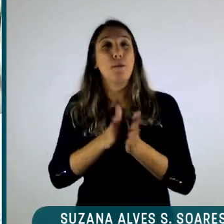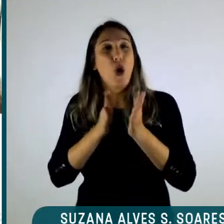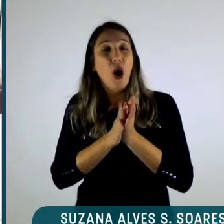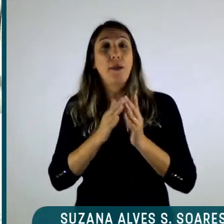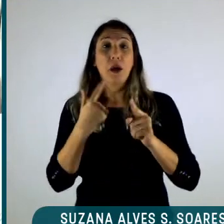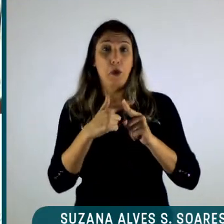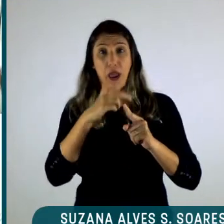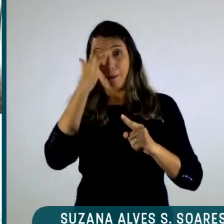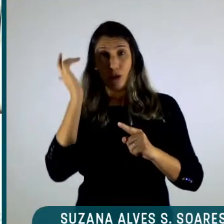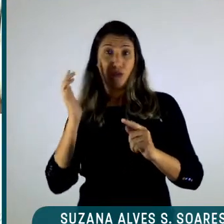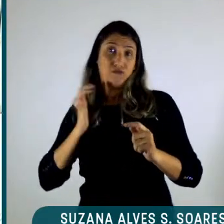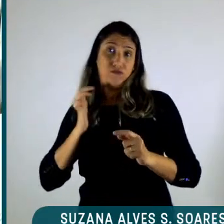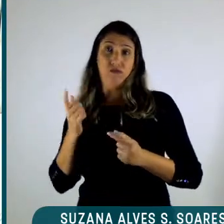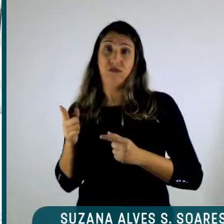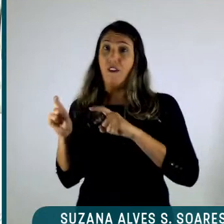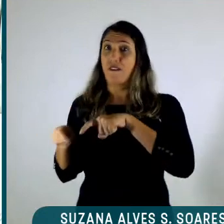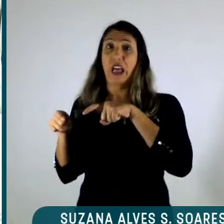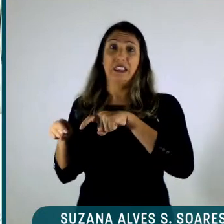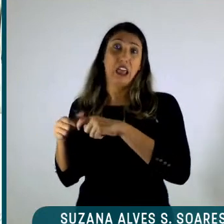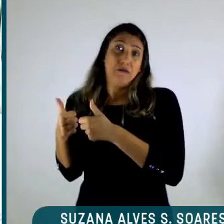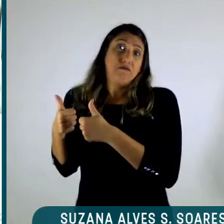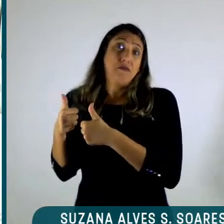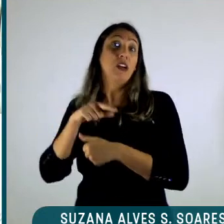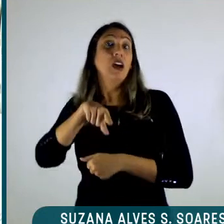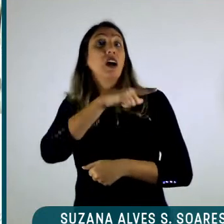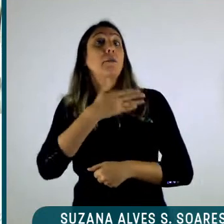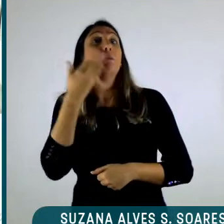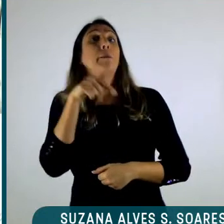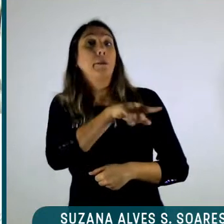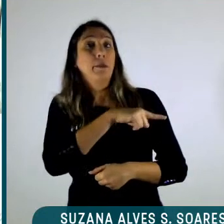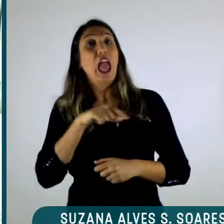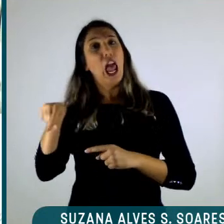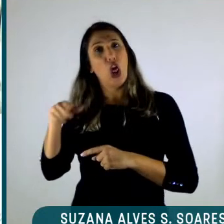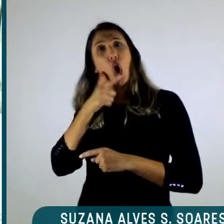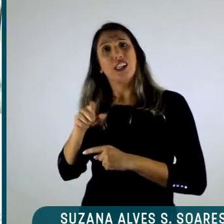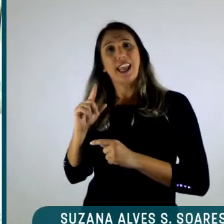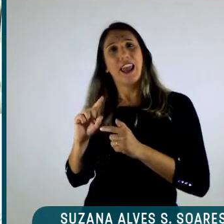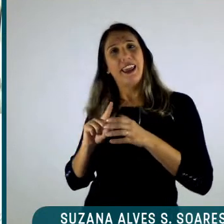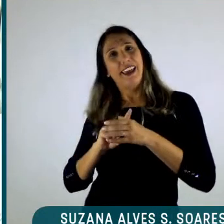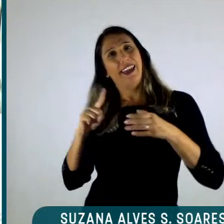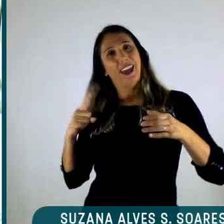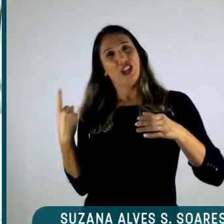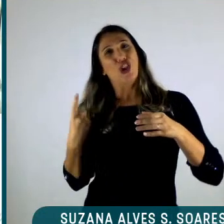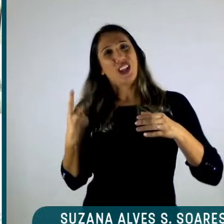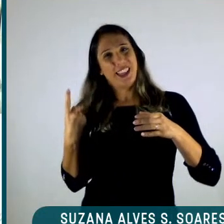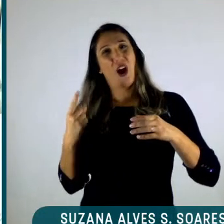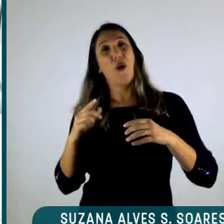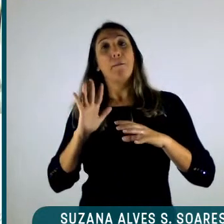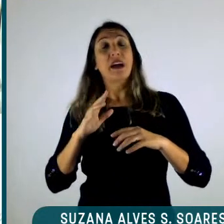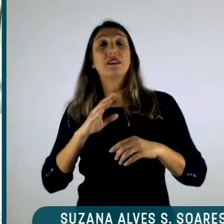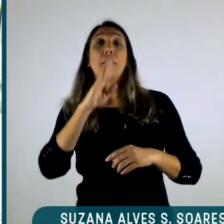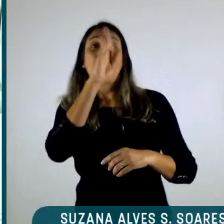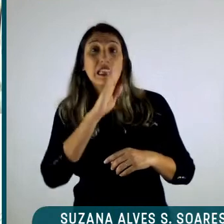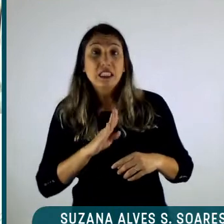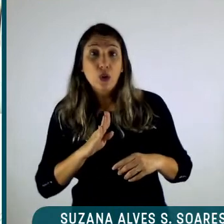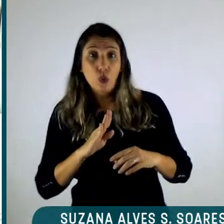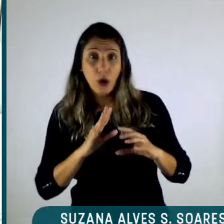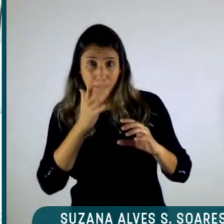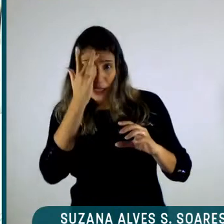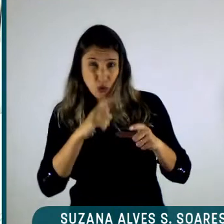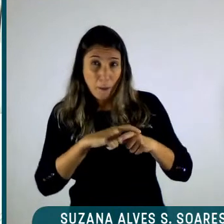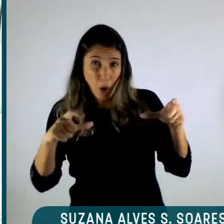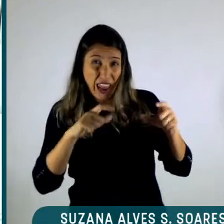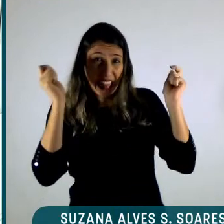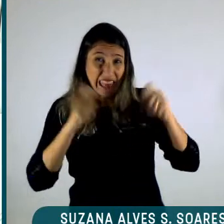the rich, poor, old people, because the rich ones are in their farms. They can be isolated. But who in